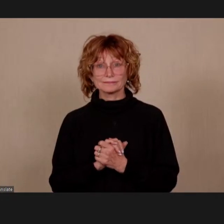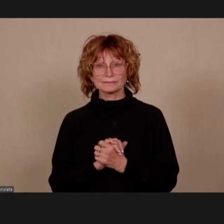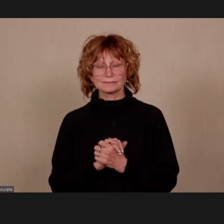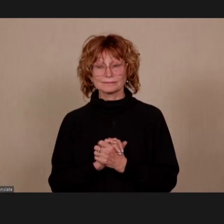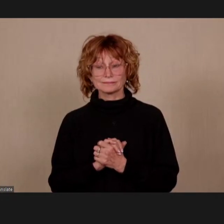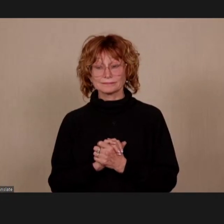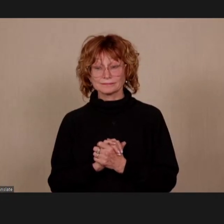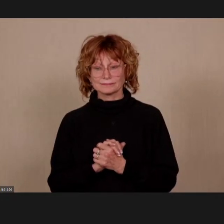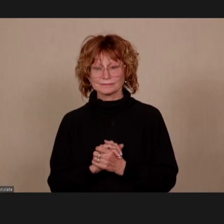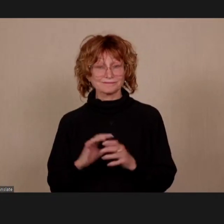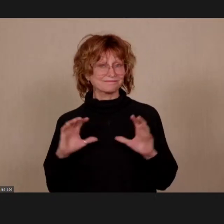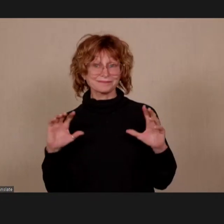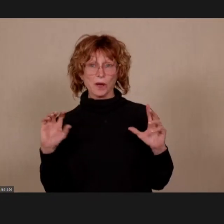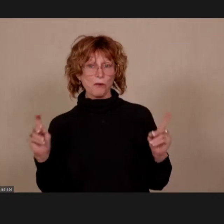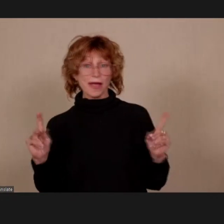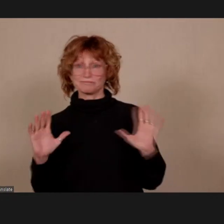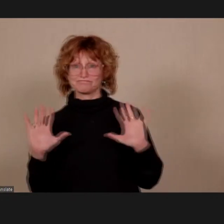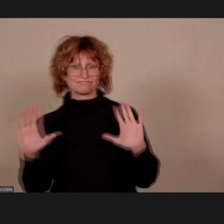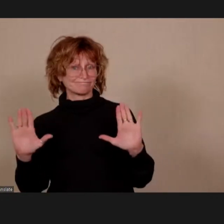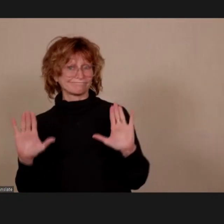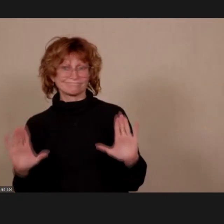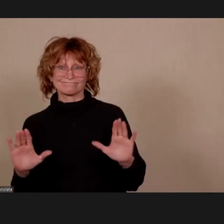Okay, that sounds great. I